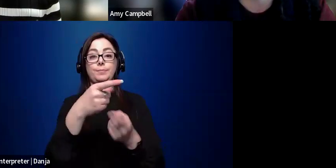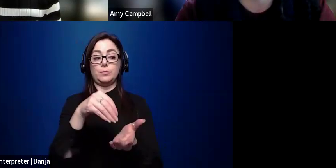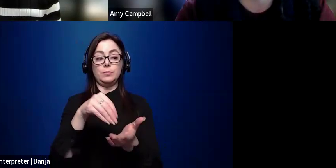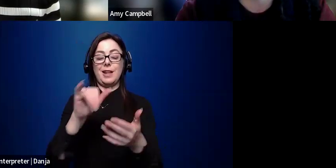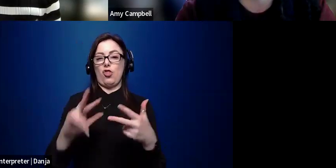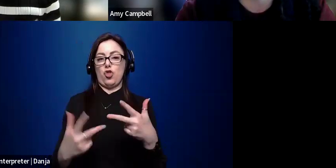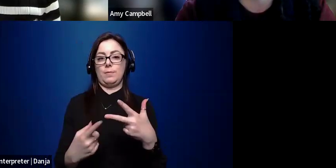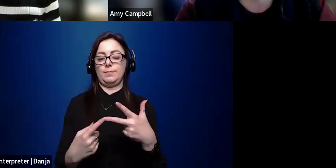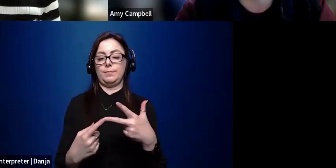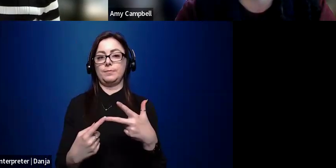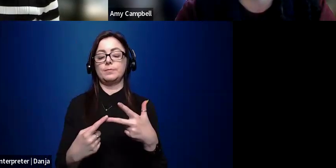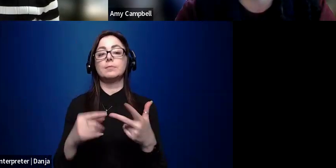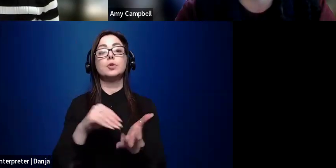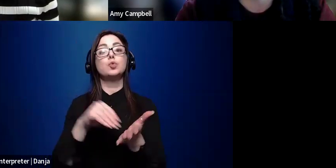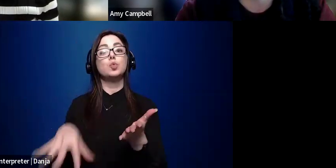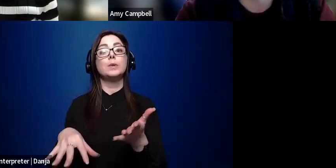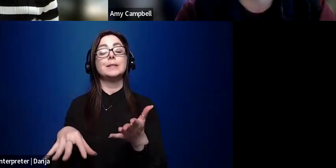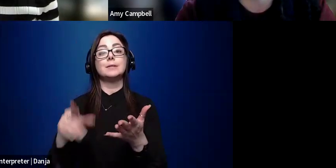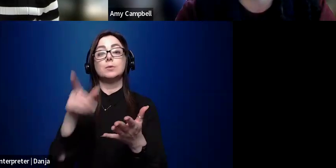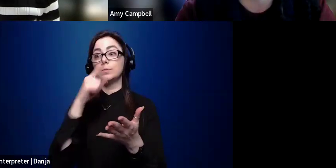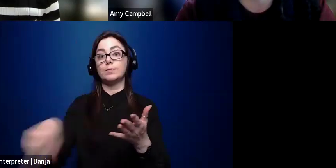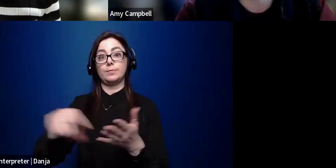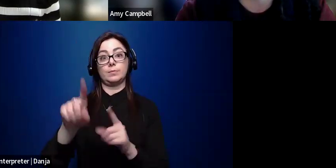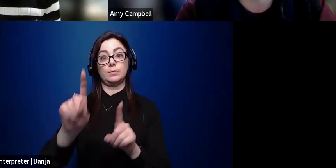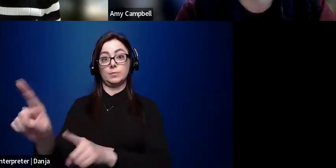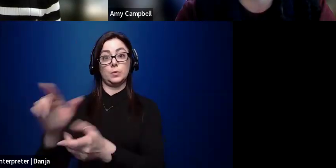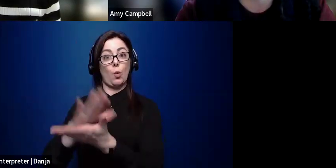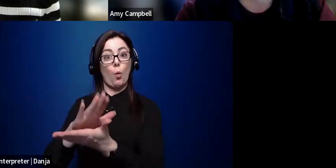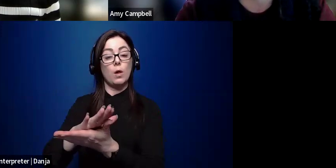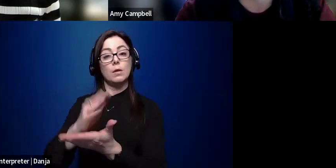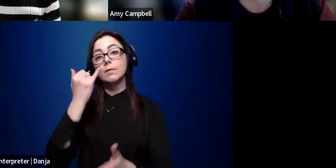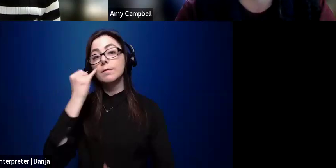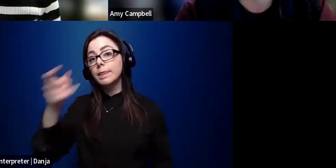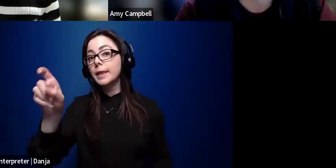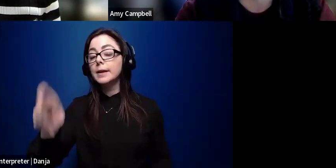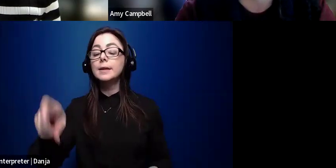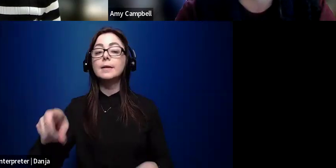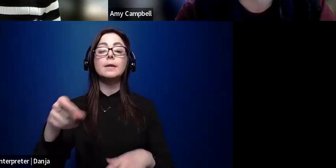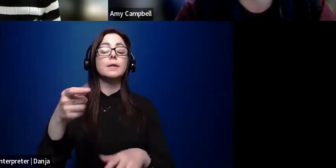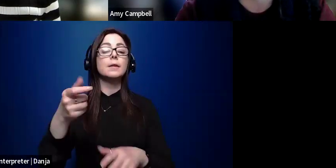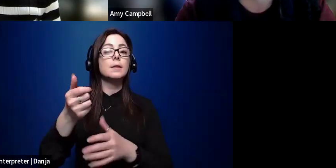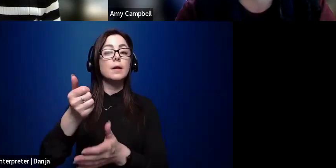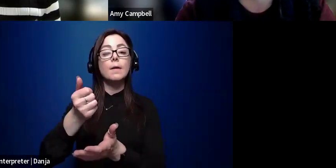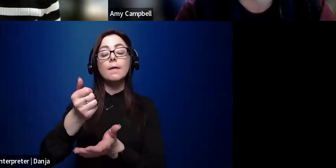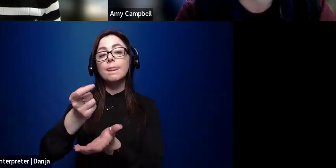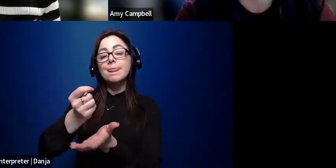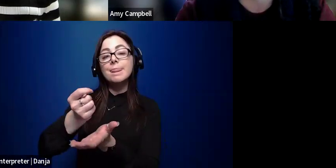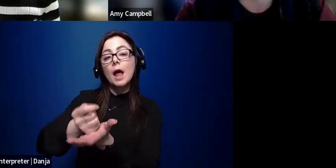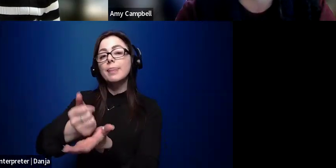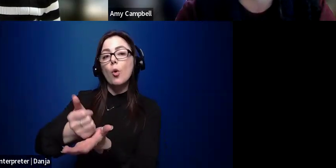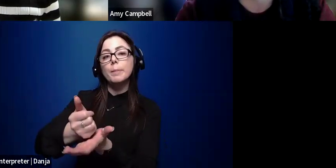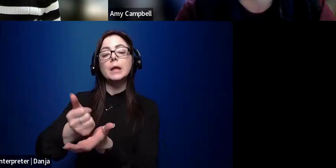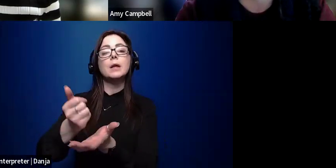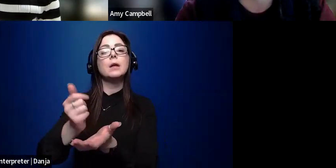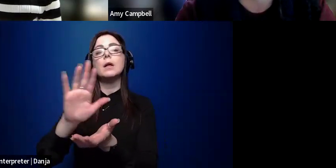bullet point here, need therapies and other supports